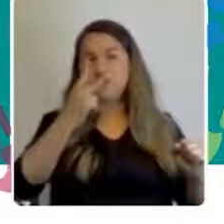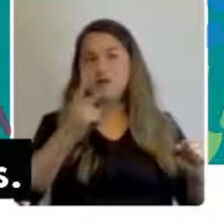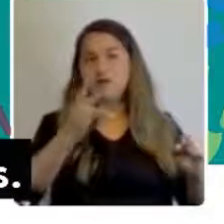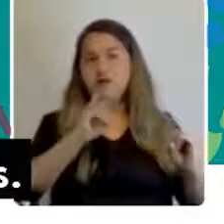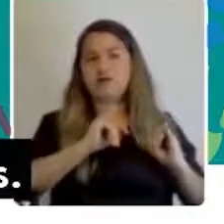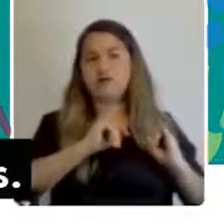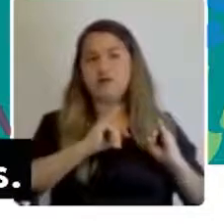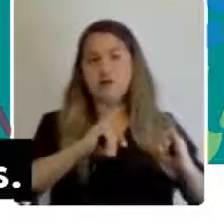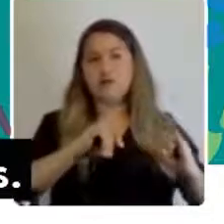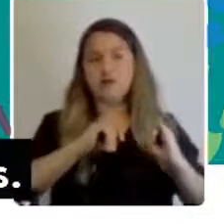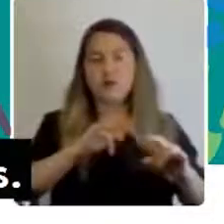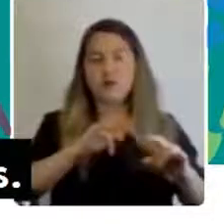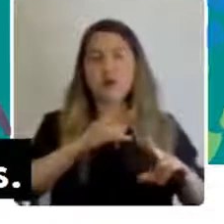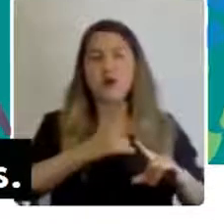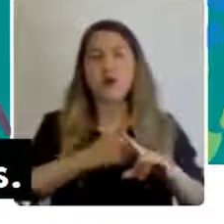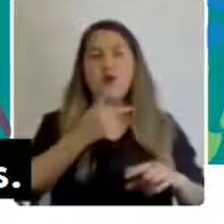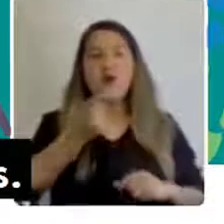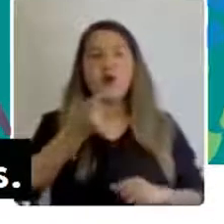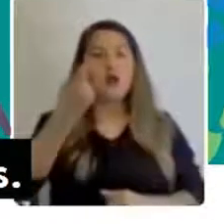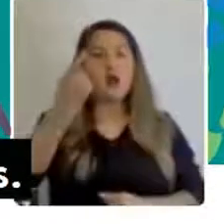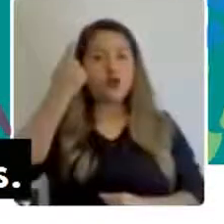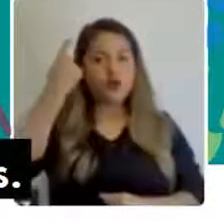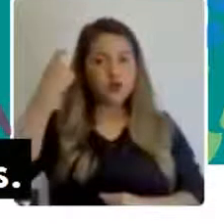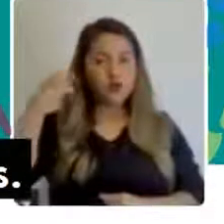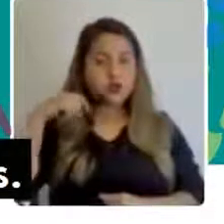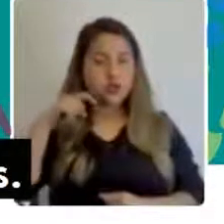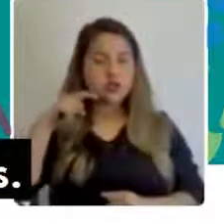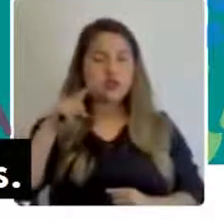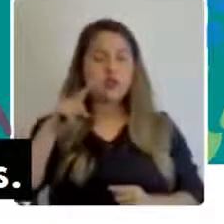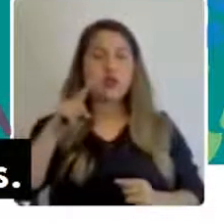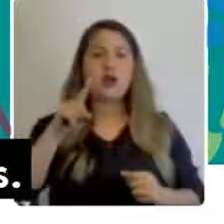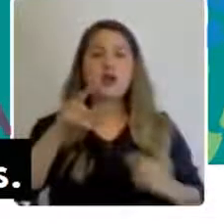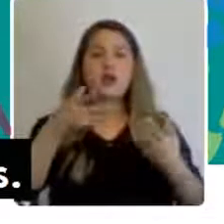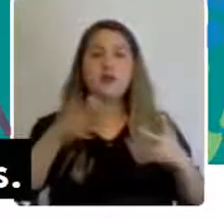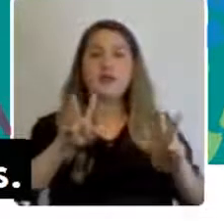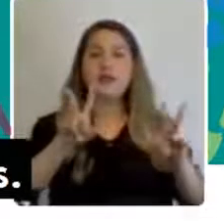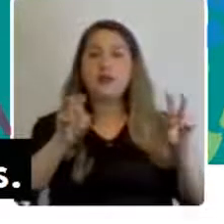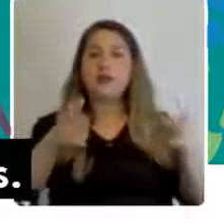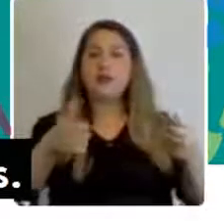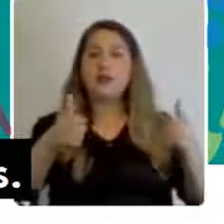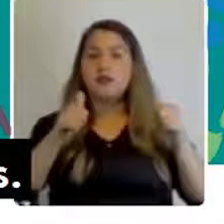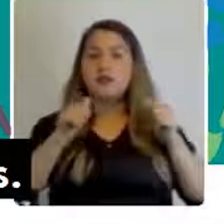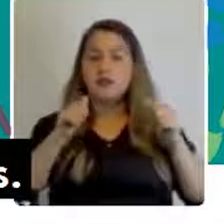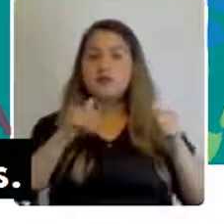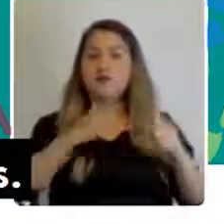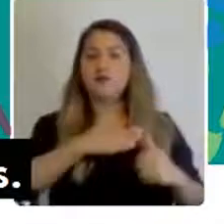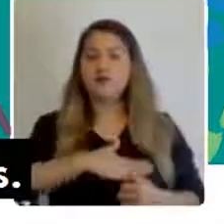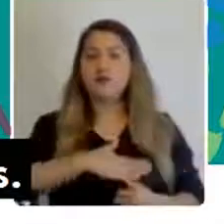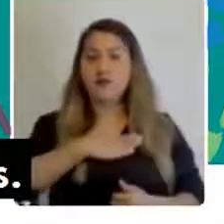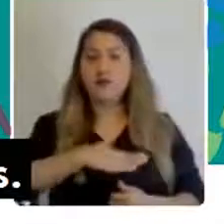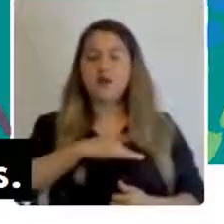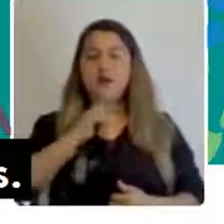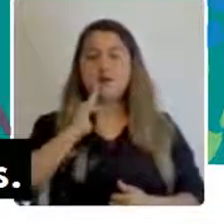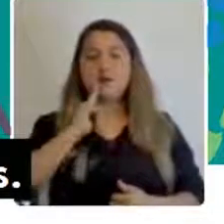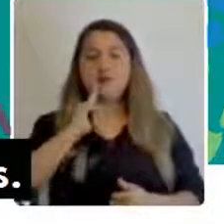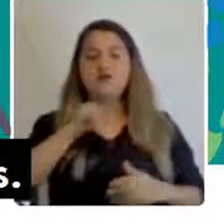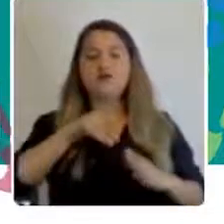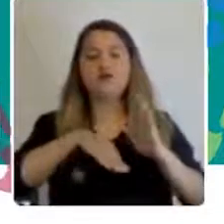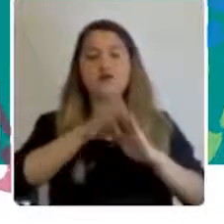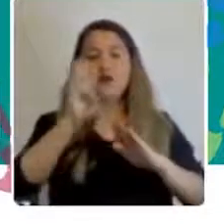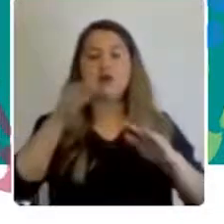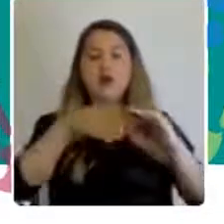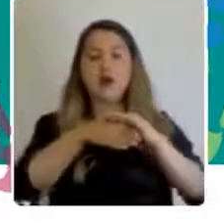diseases. We're looking to create greater access and options for diagnosis and